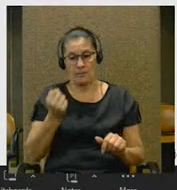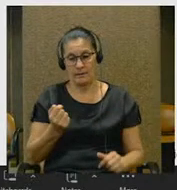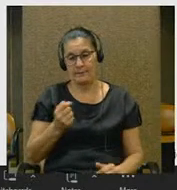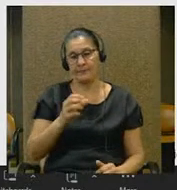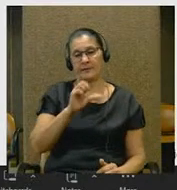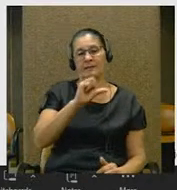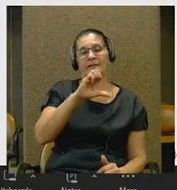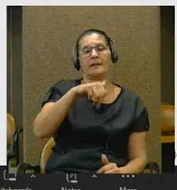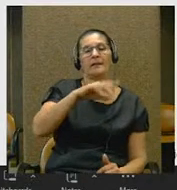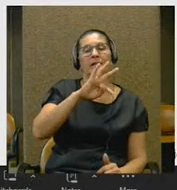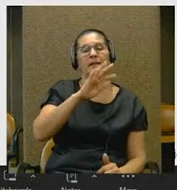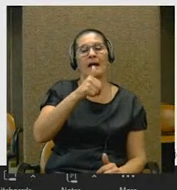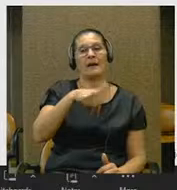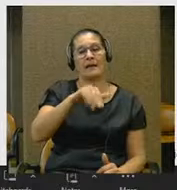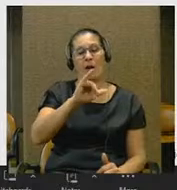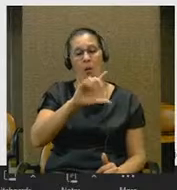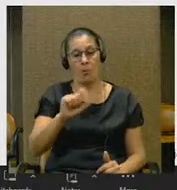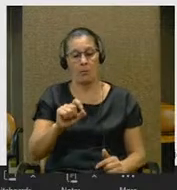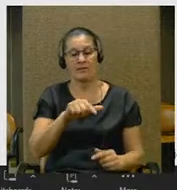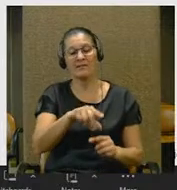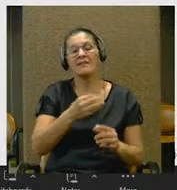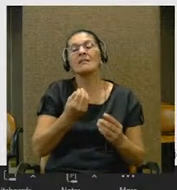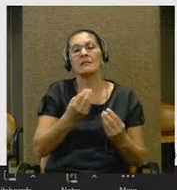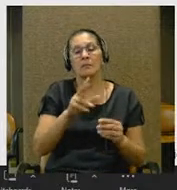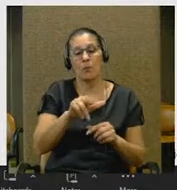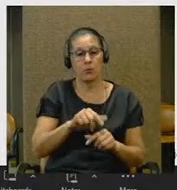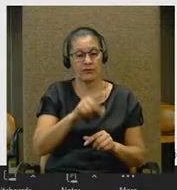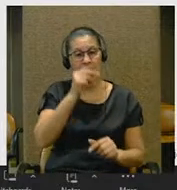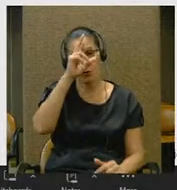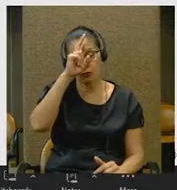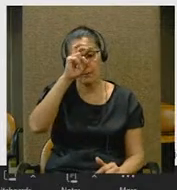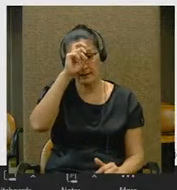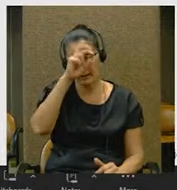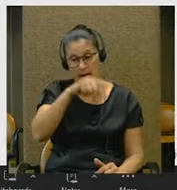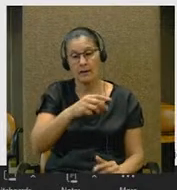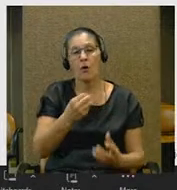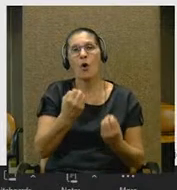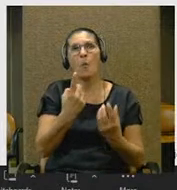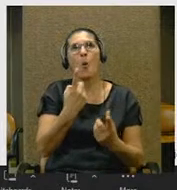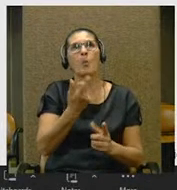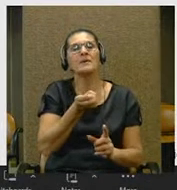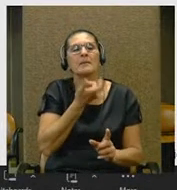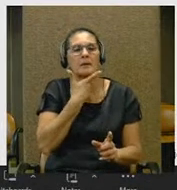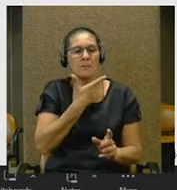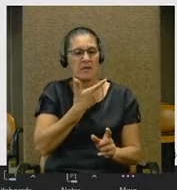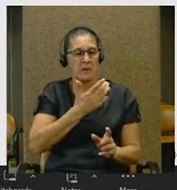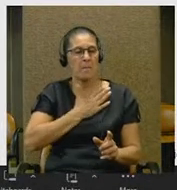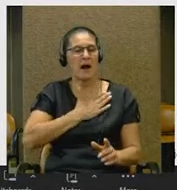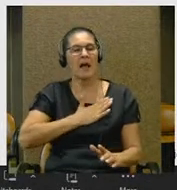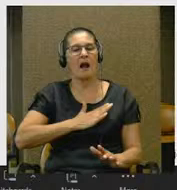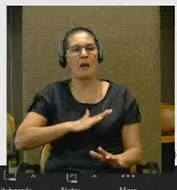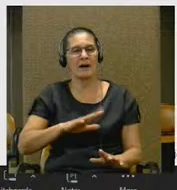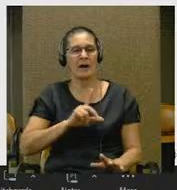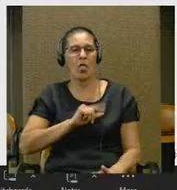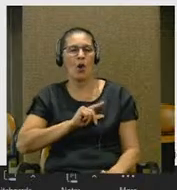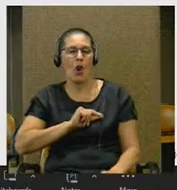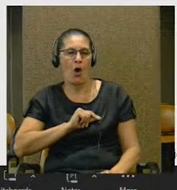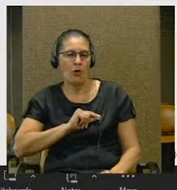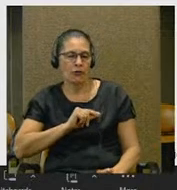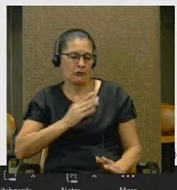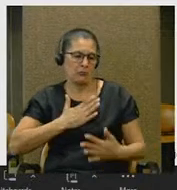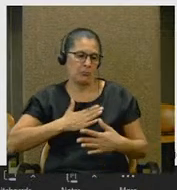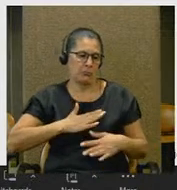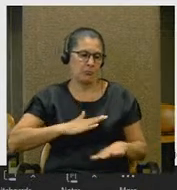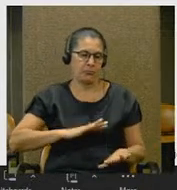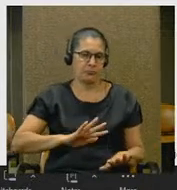commonly used in hospitals as an analgesic and also as an anesthetic. And sometimes it's also prescribed for